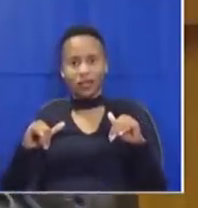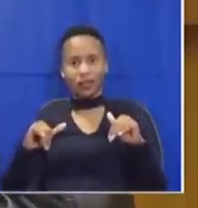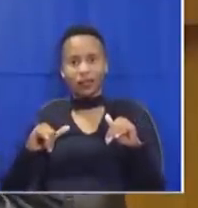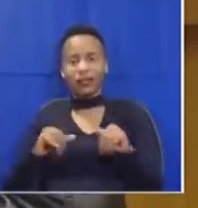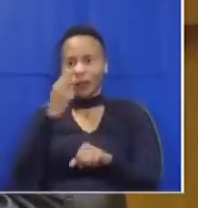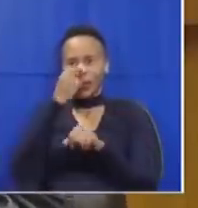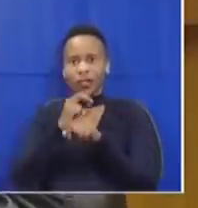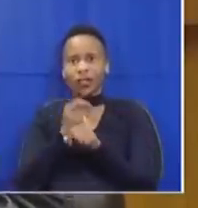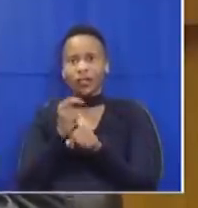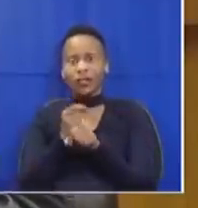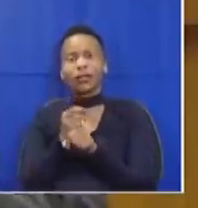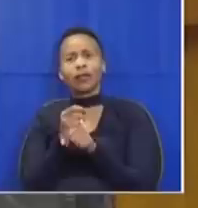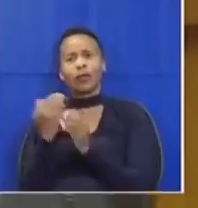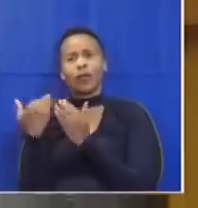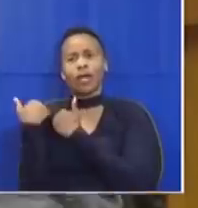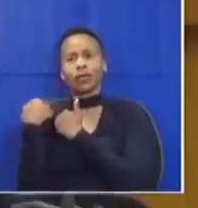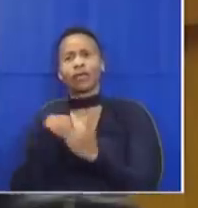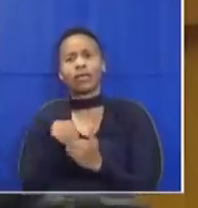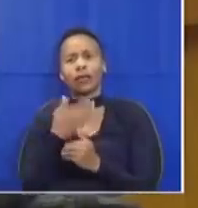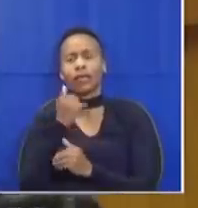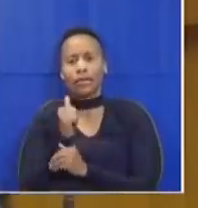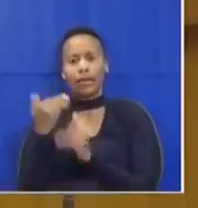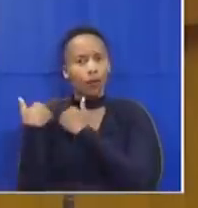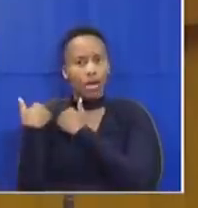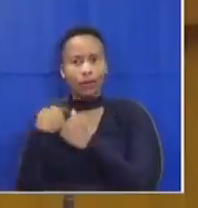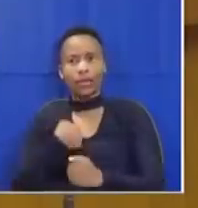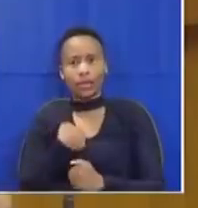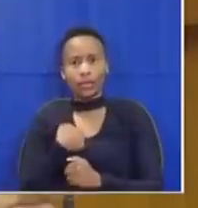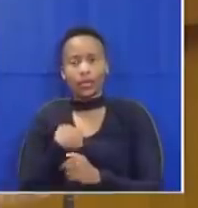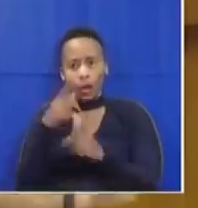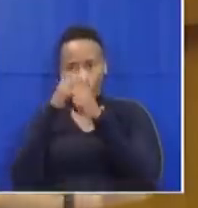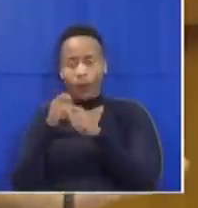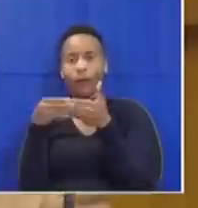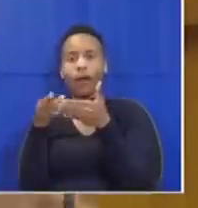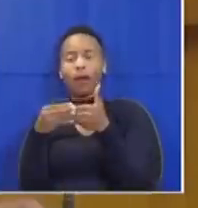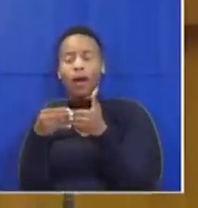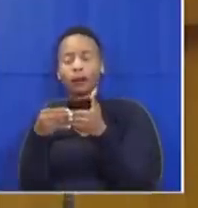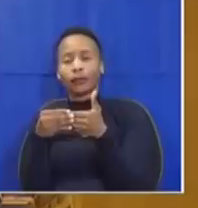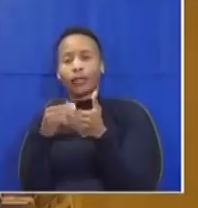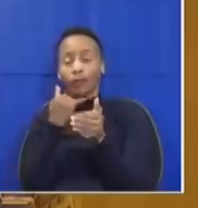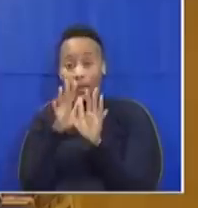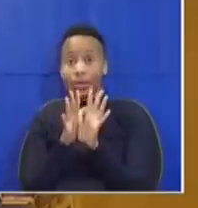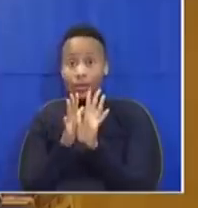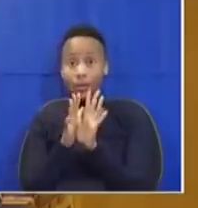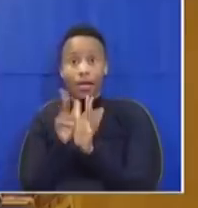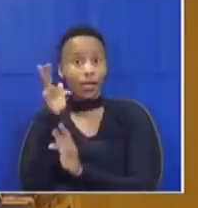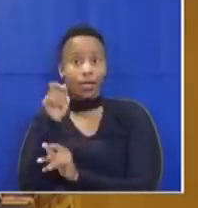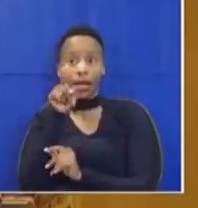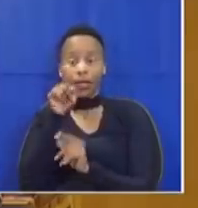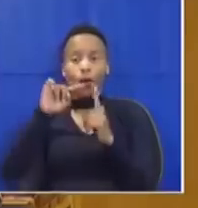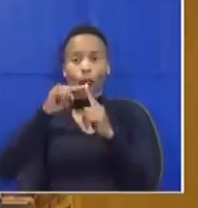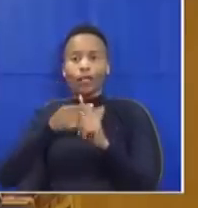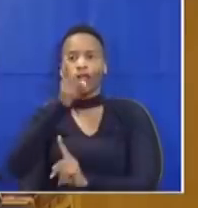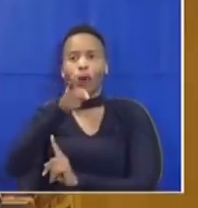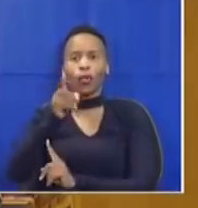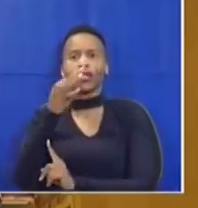speaking? Honourable member. Point of order. Thank you, honourable member. Sorry, House Chair. This can't carry on for a moment longer. Can I hear what is the point of order?